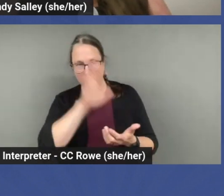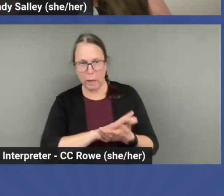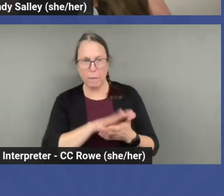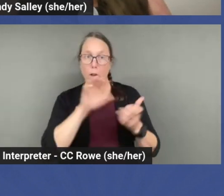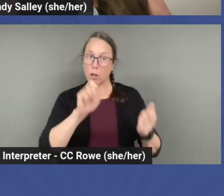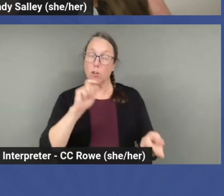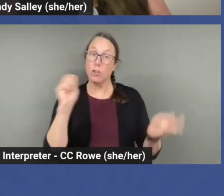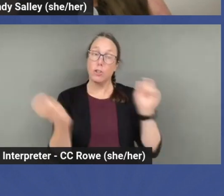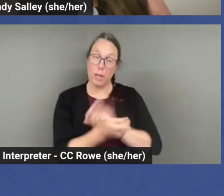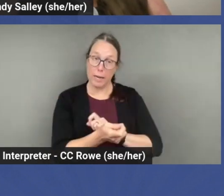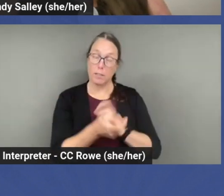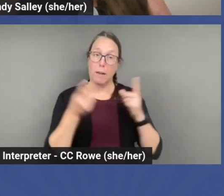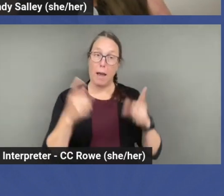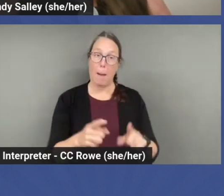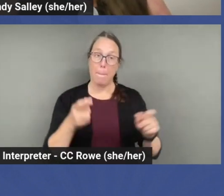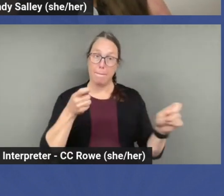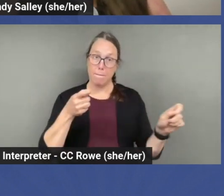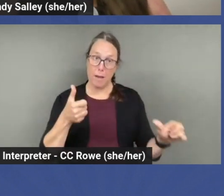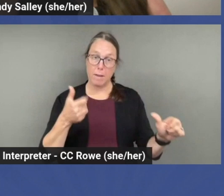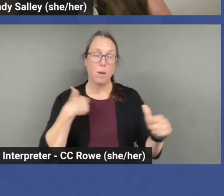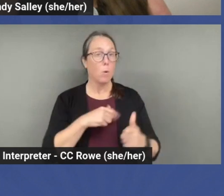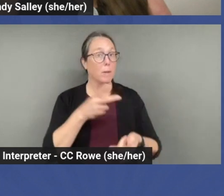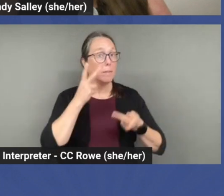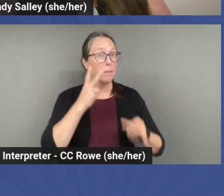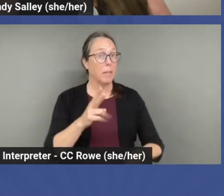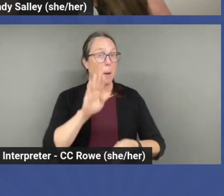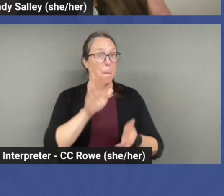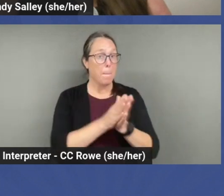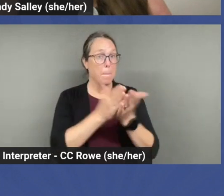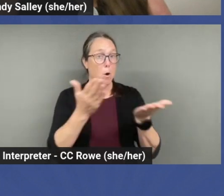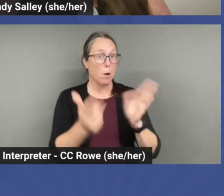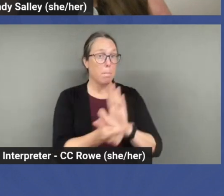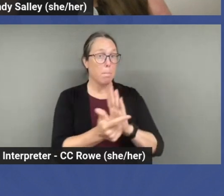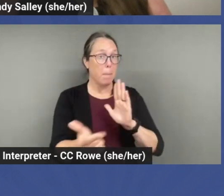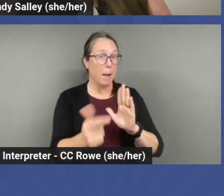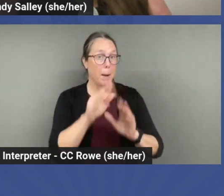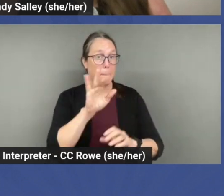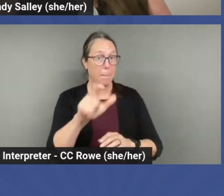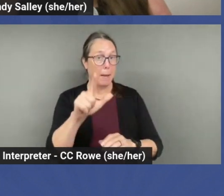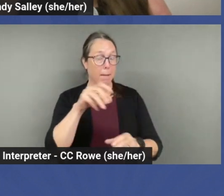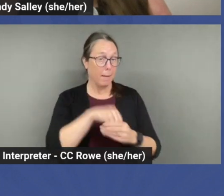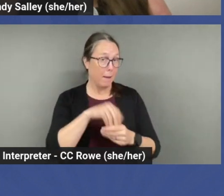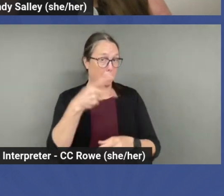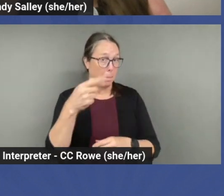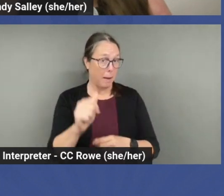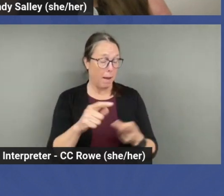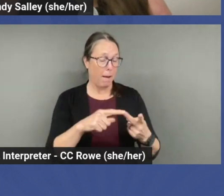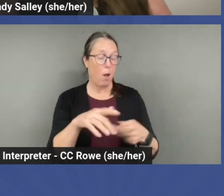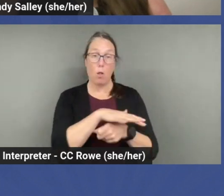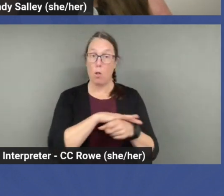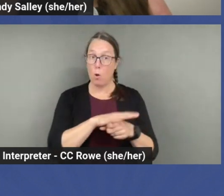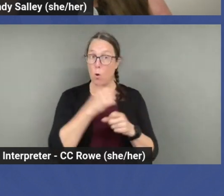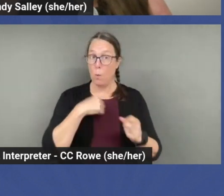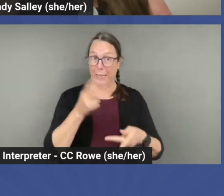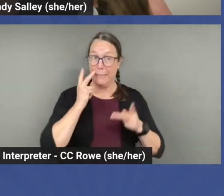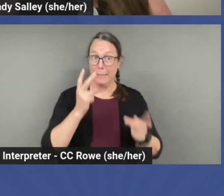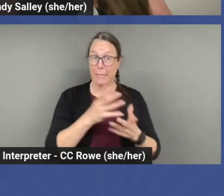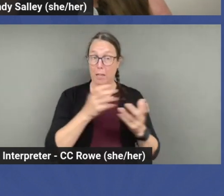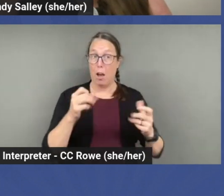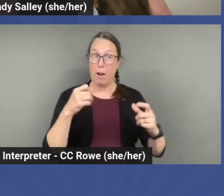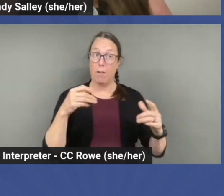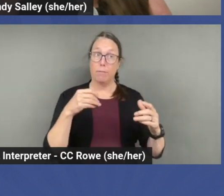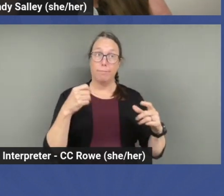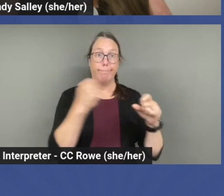book banning bills in Pennsylvania as well. Locally, we are seeing many attacks on our local school boards to